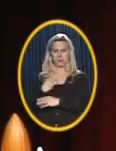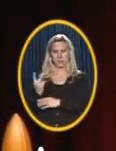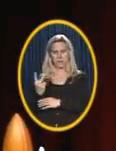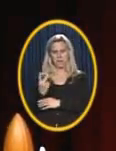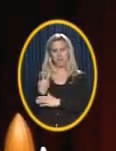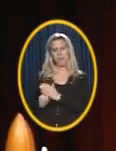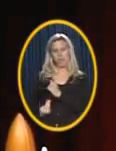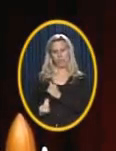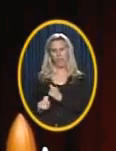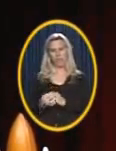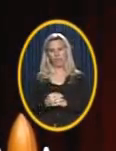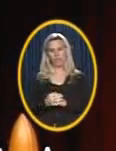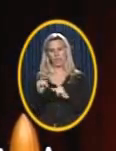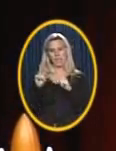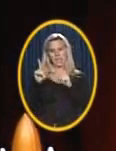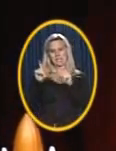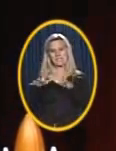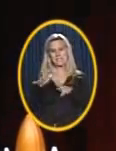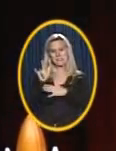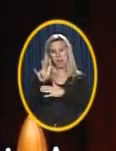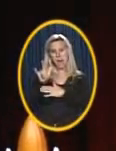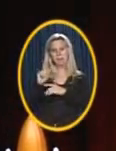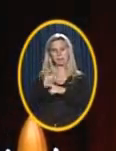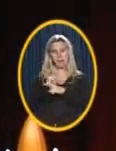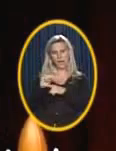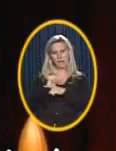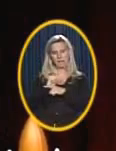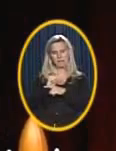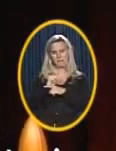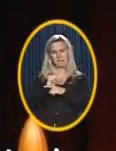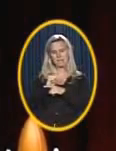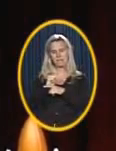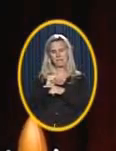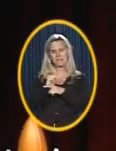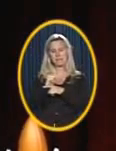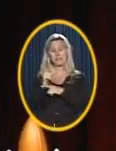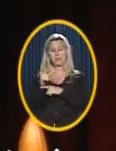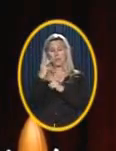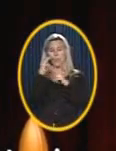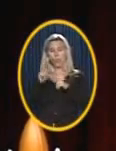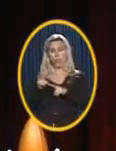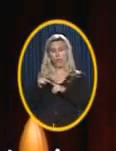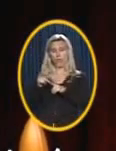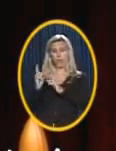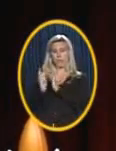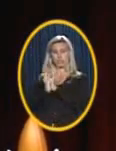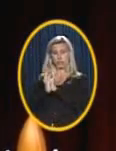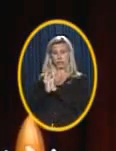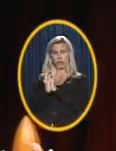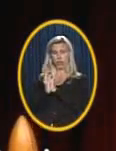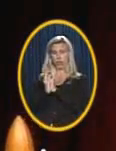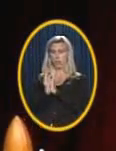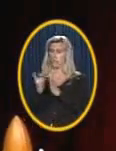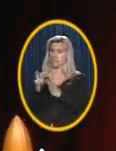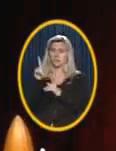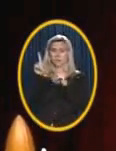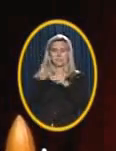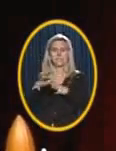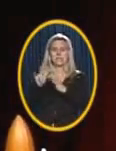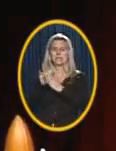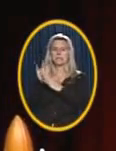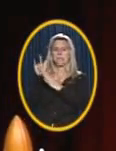were test pilot trained, and when you look at the space shuttle, it was a test pilot's